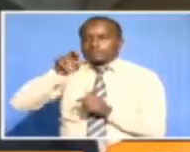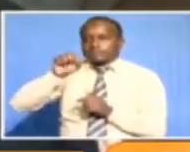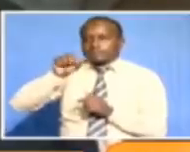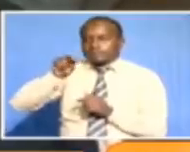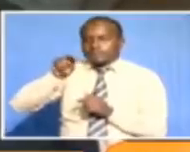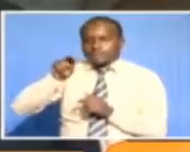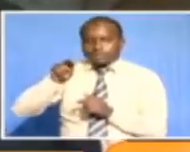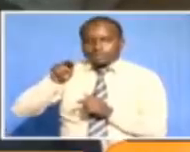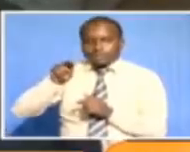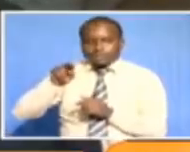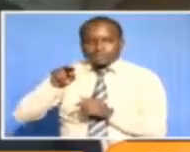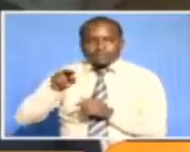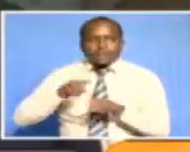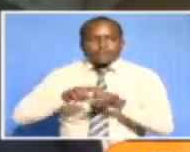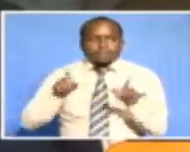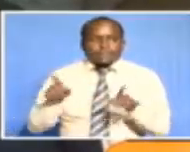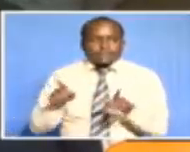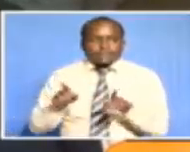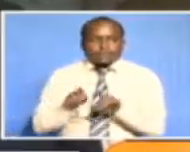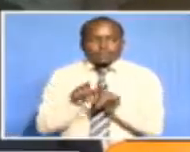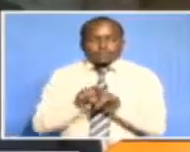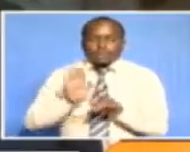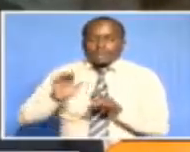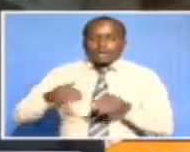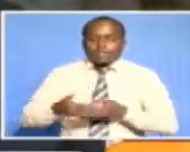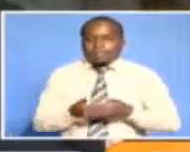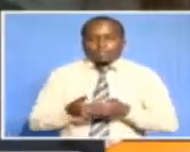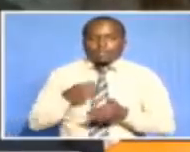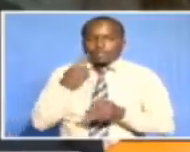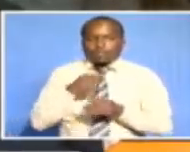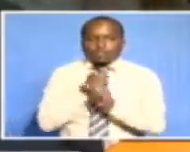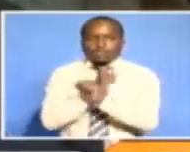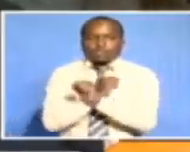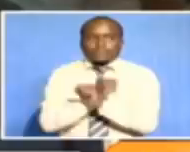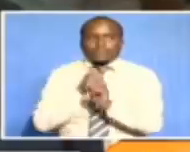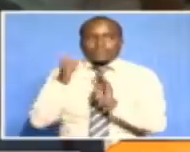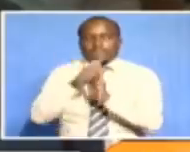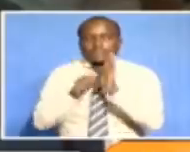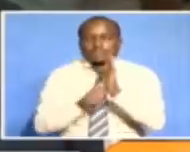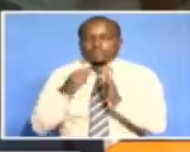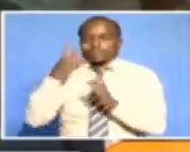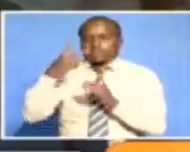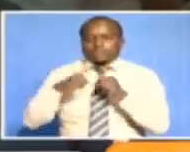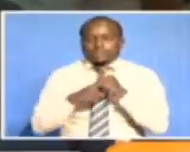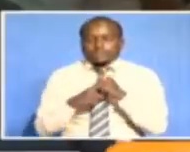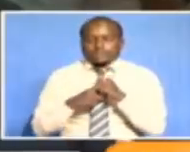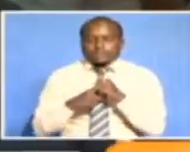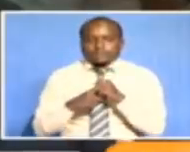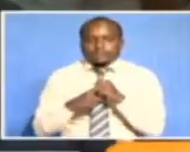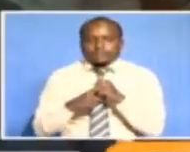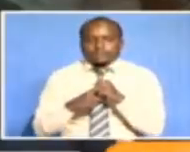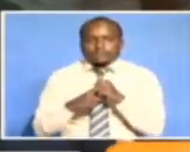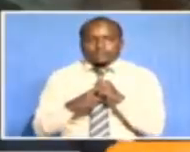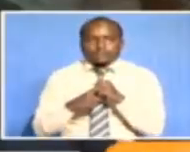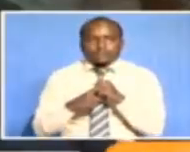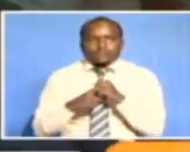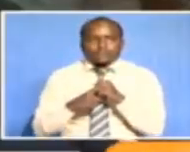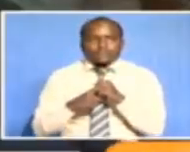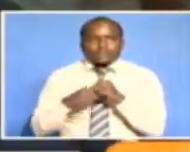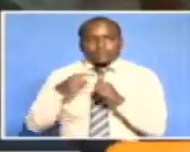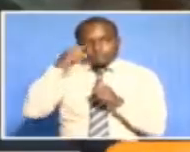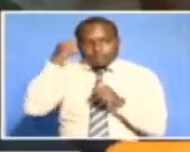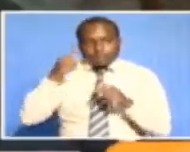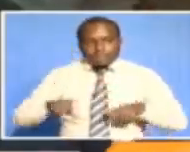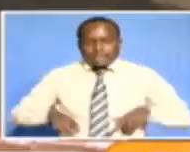but also our unborn baby who is protected under Article 26, Subarticle 2, because life begins